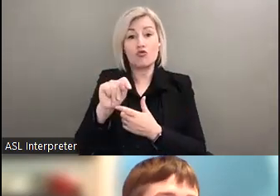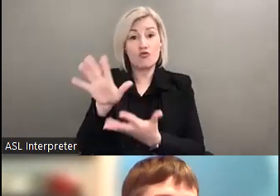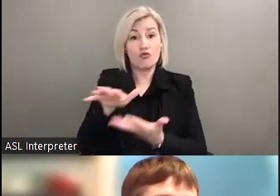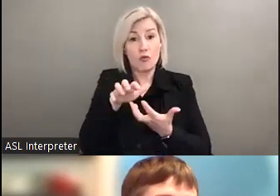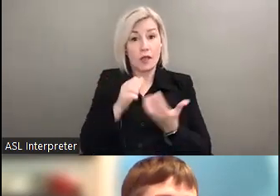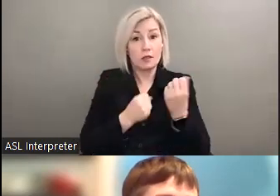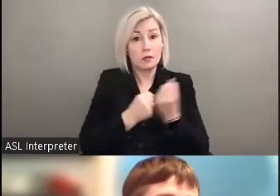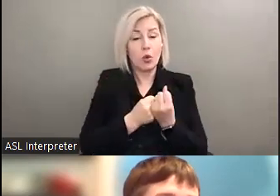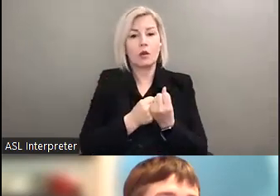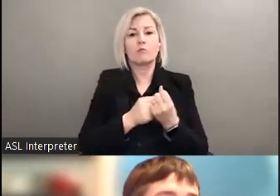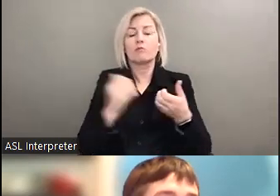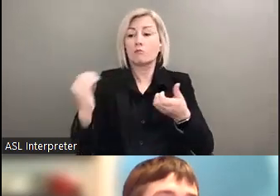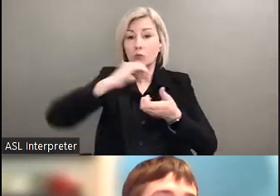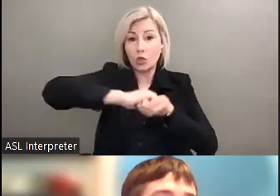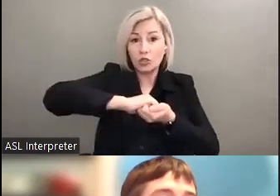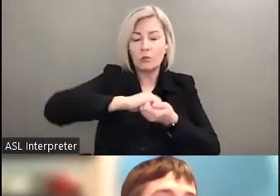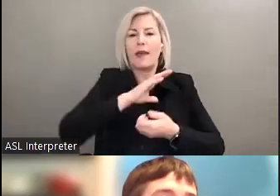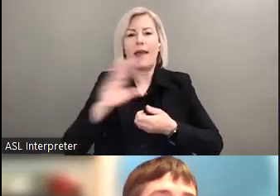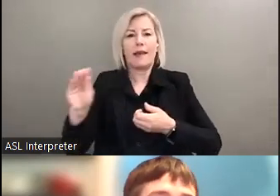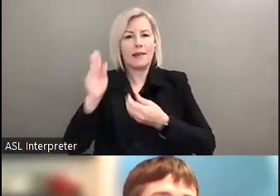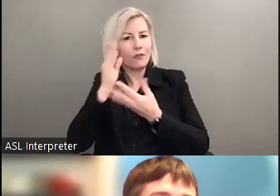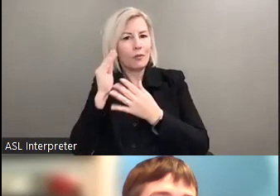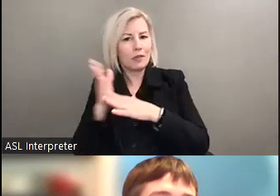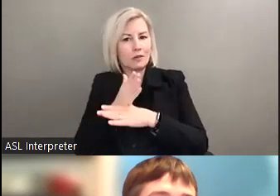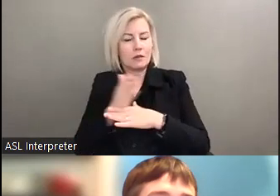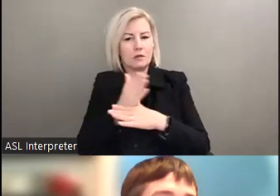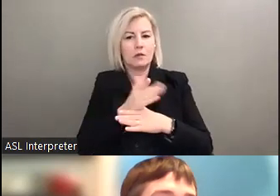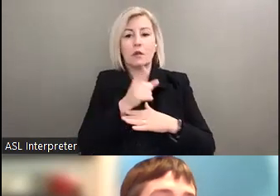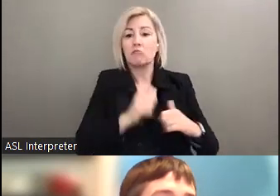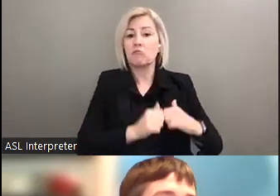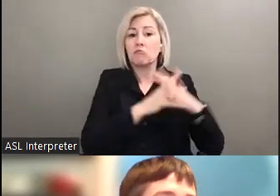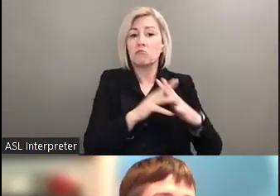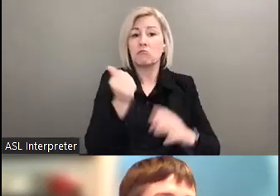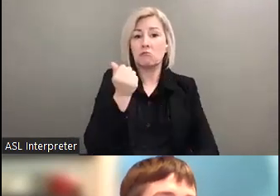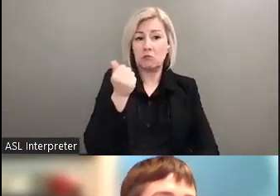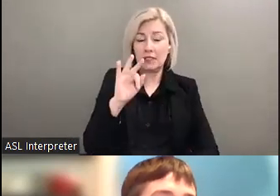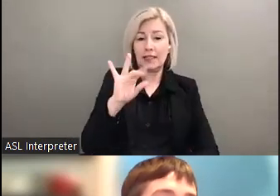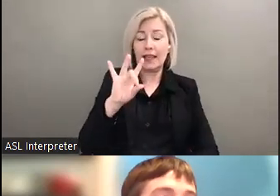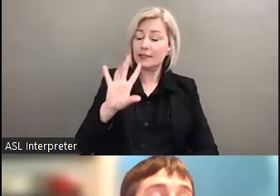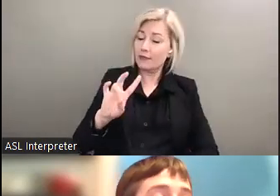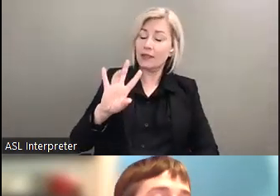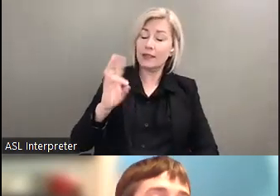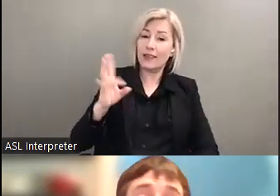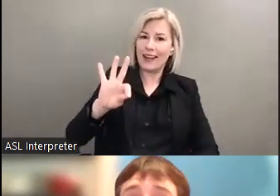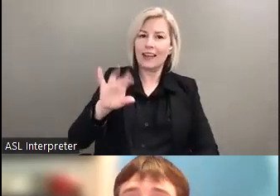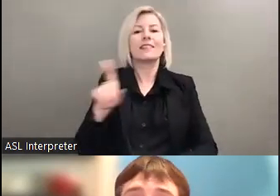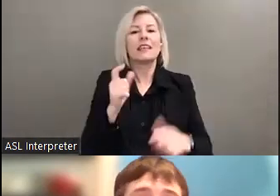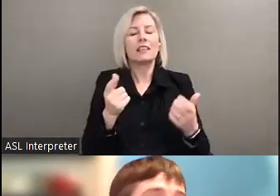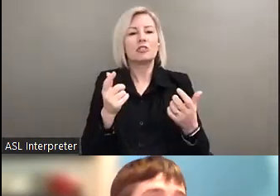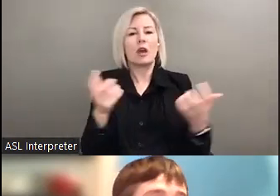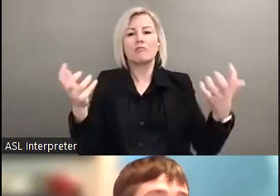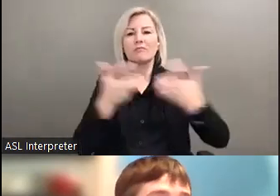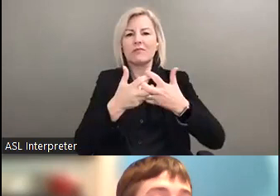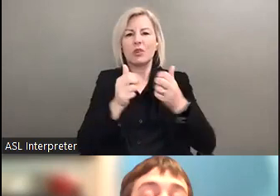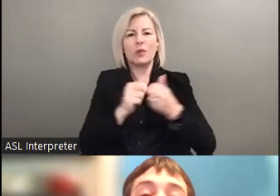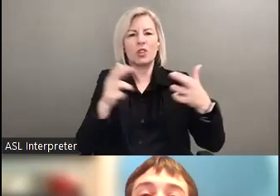and information sharing. Created in 1979, MidAtlantic Arts is aligned with the region's state